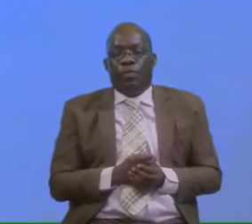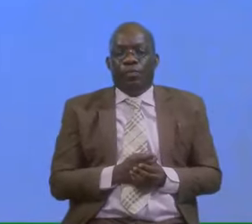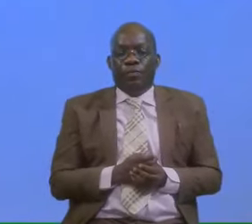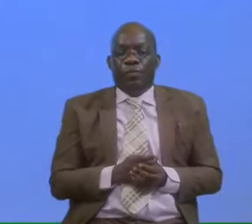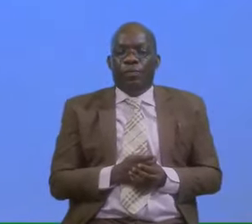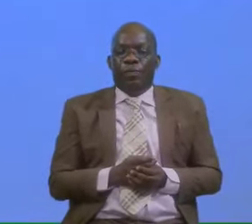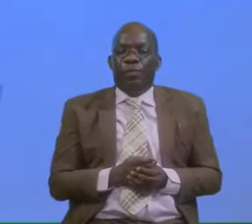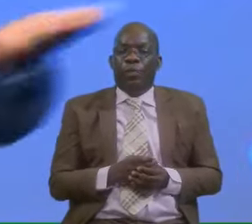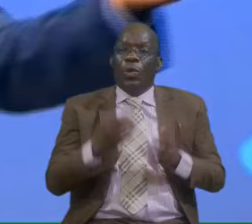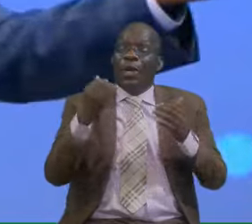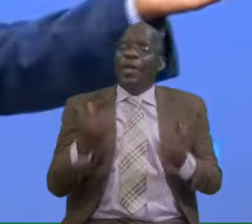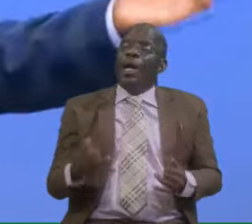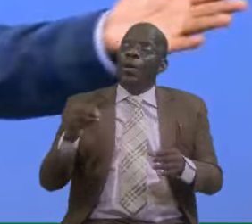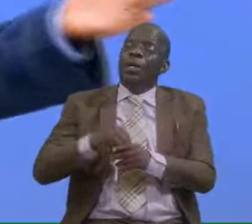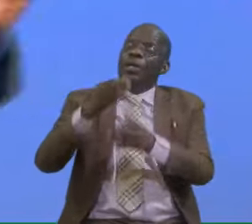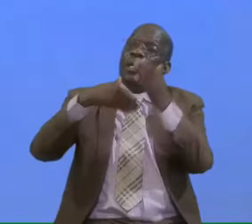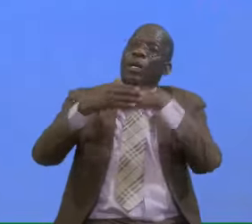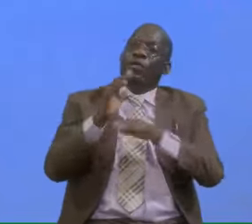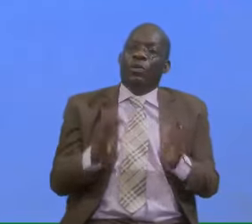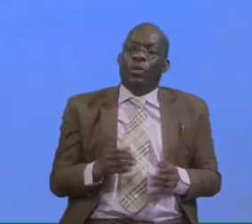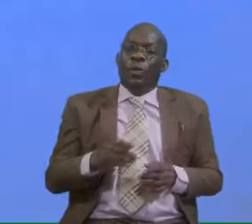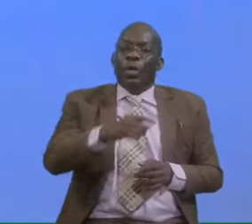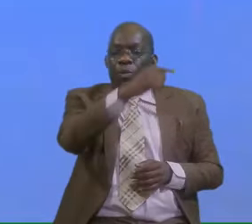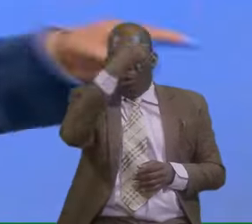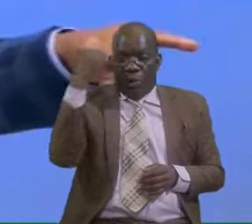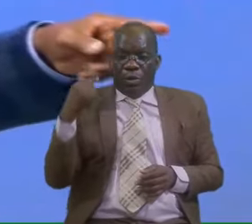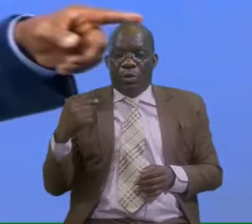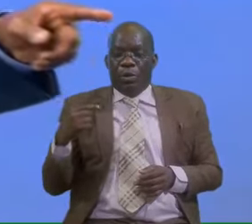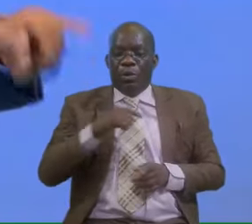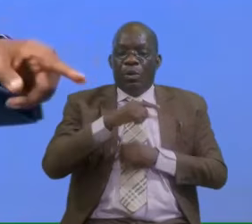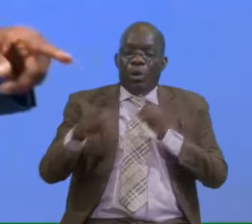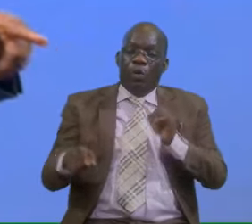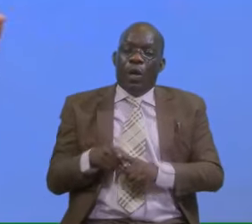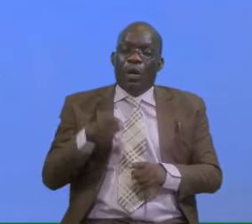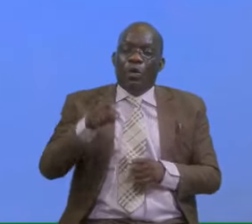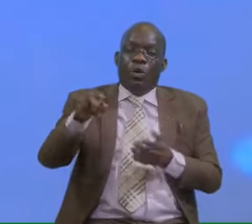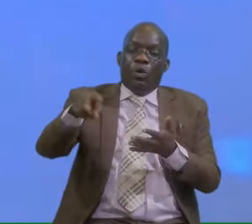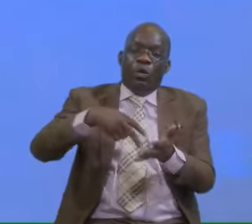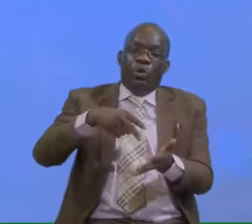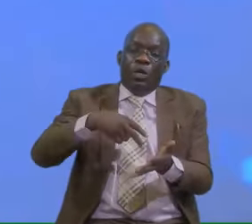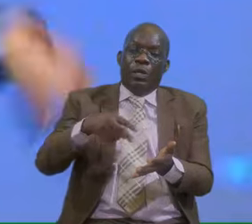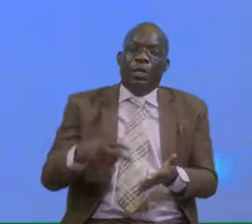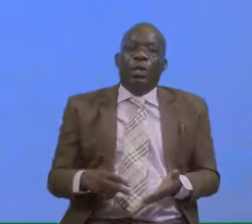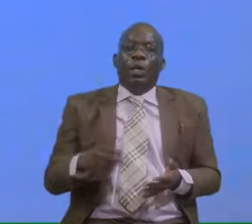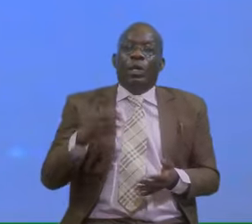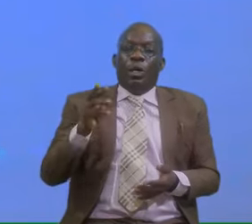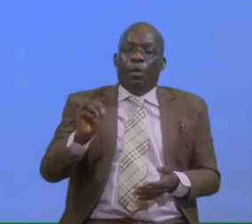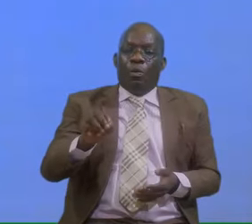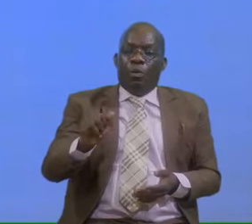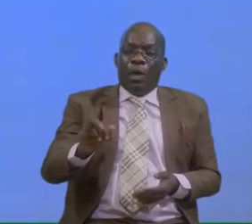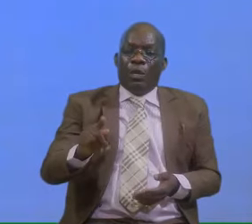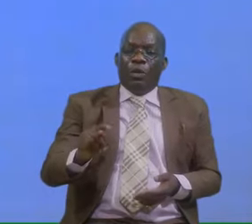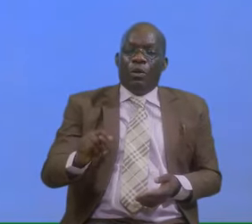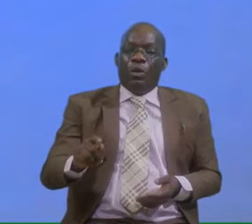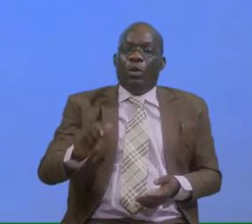he was in heaven, because when you read Matthew, Mark, Luke, and John, he was